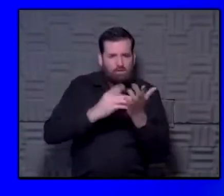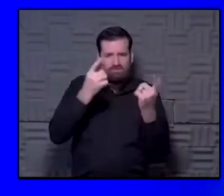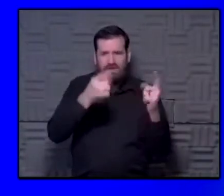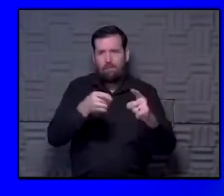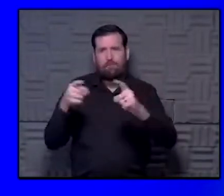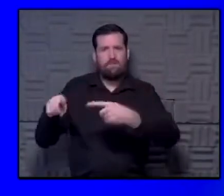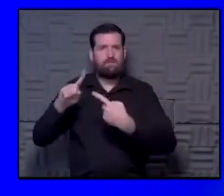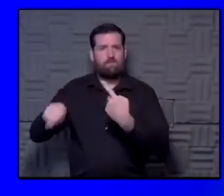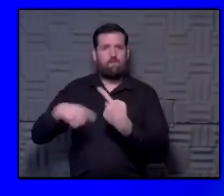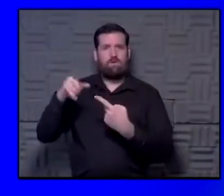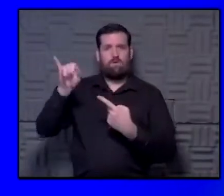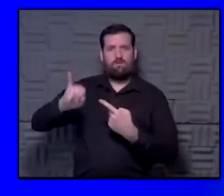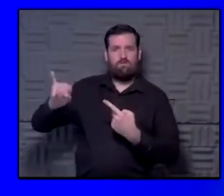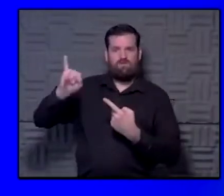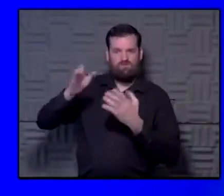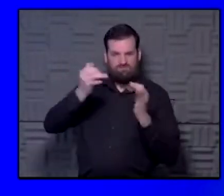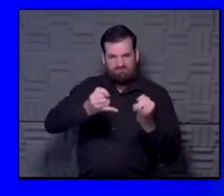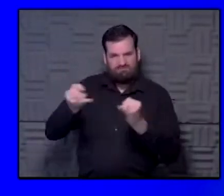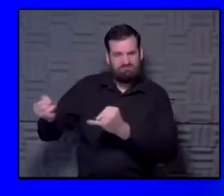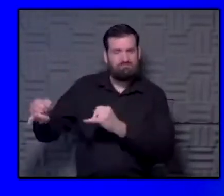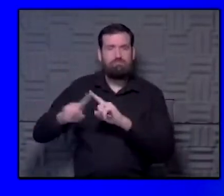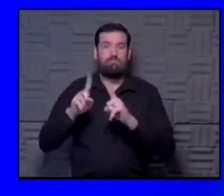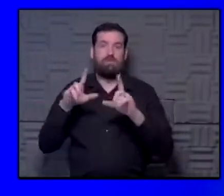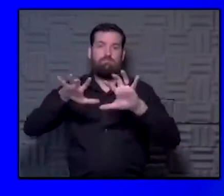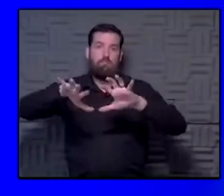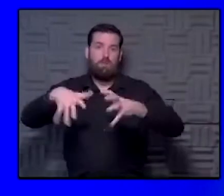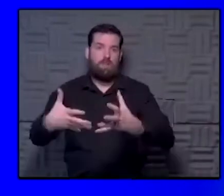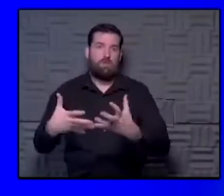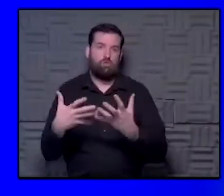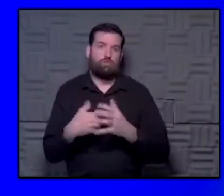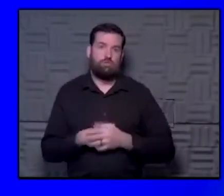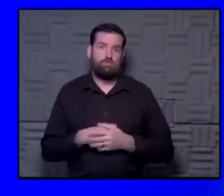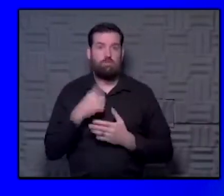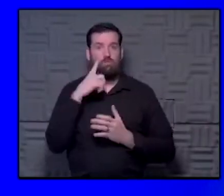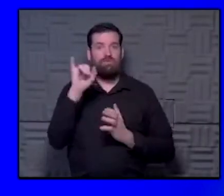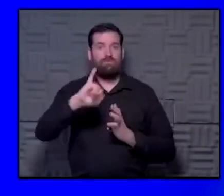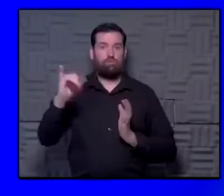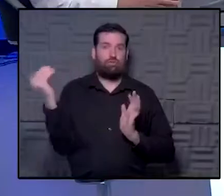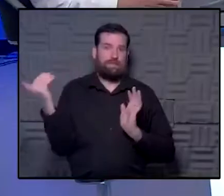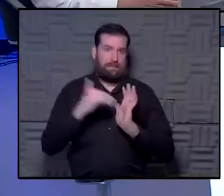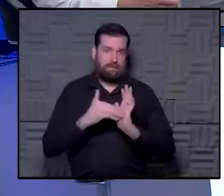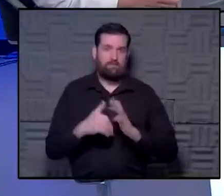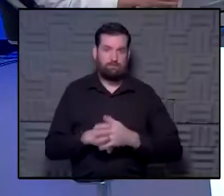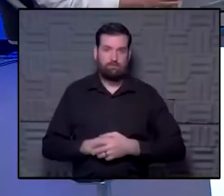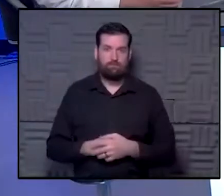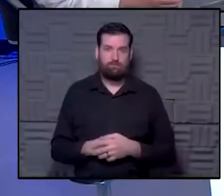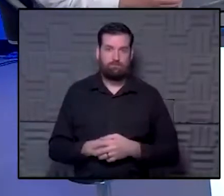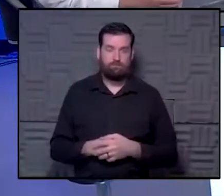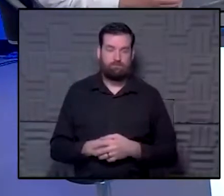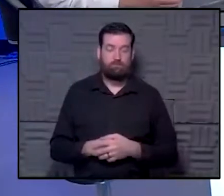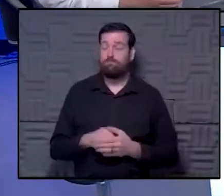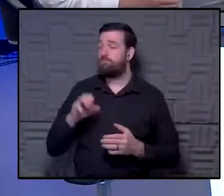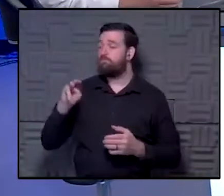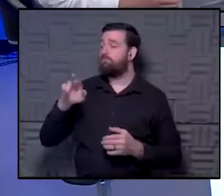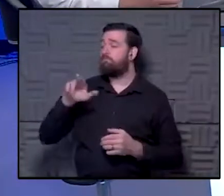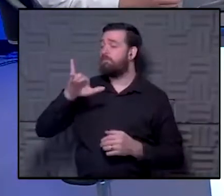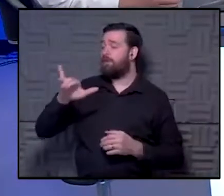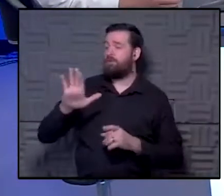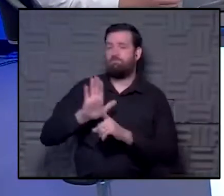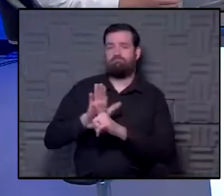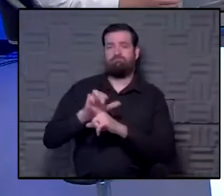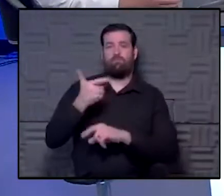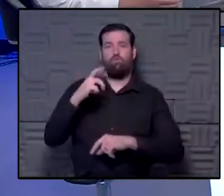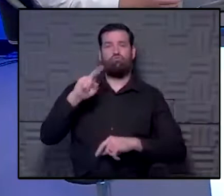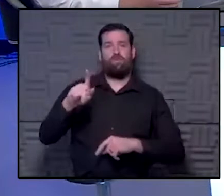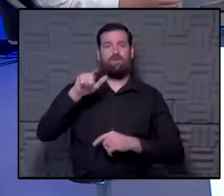happens on an individual level, but also in a population level with reinfection. Mary has a granddaughter who's